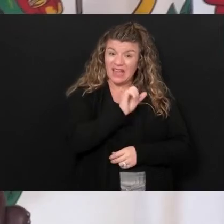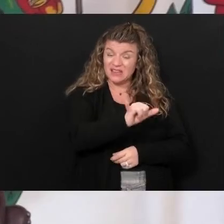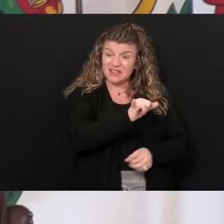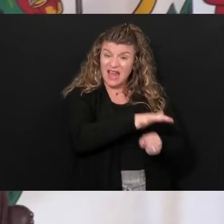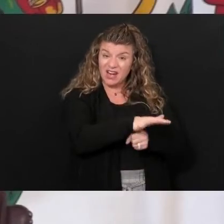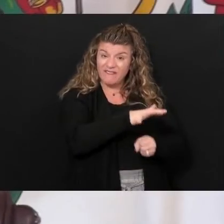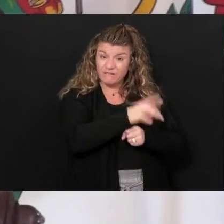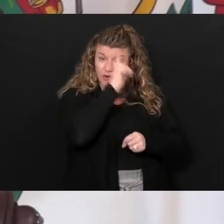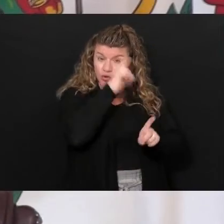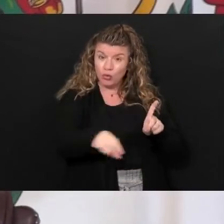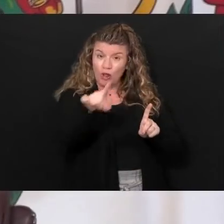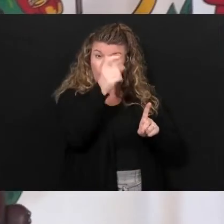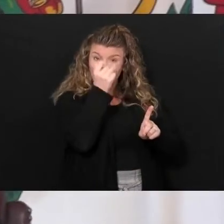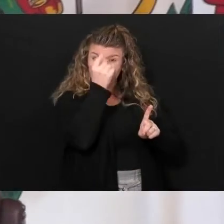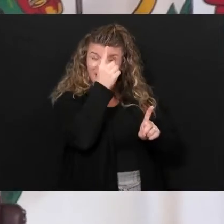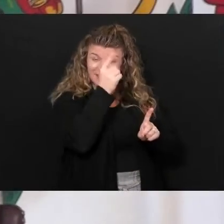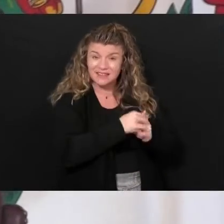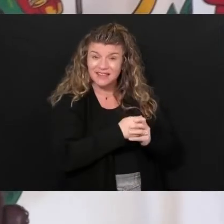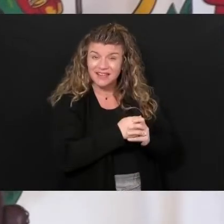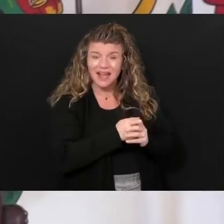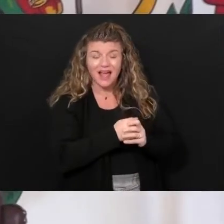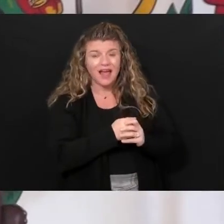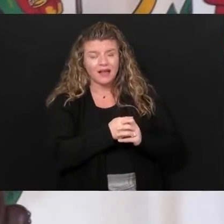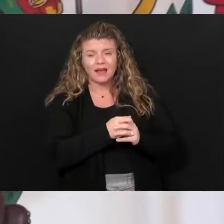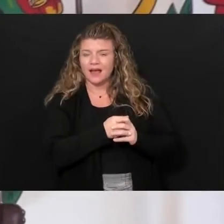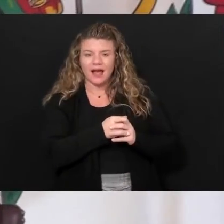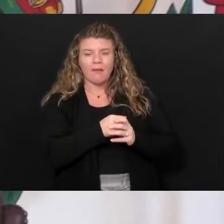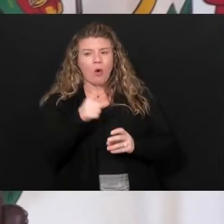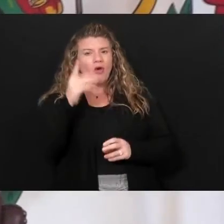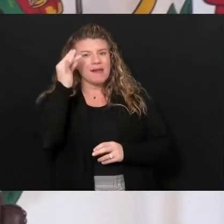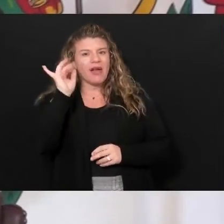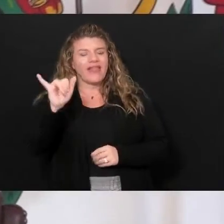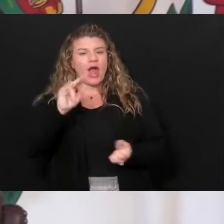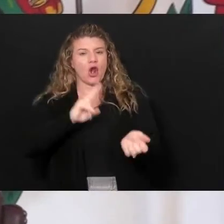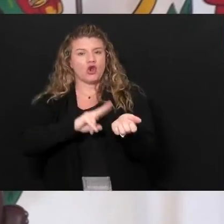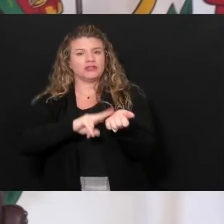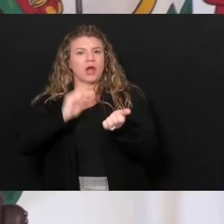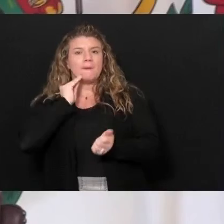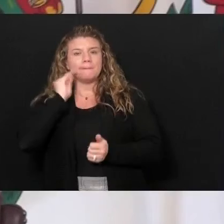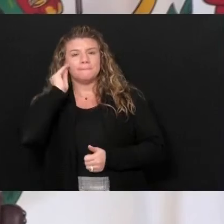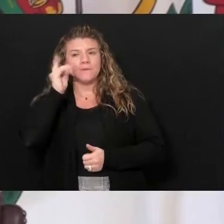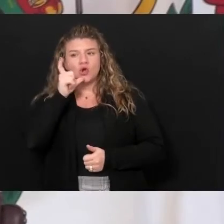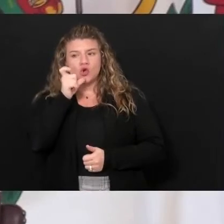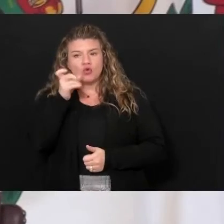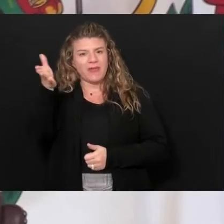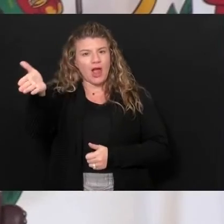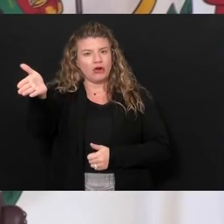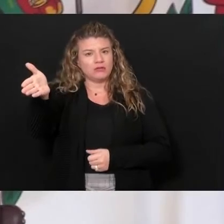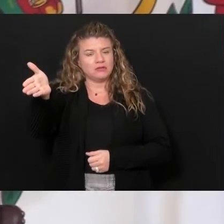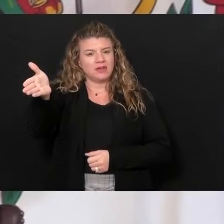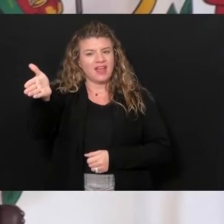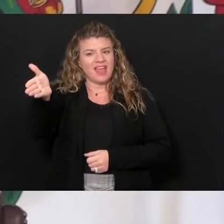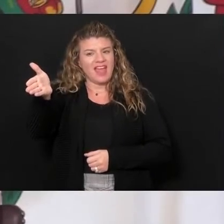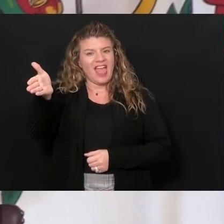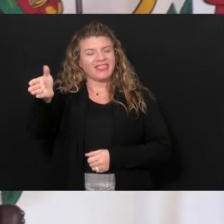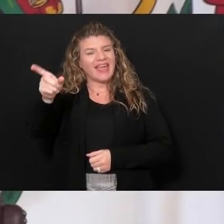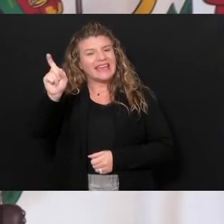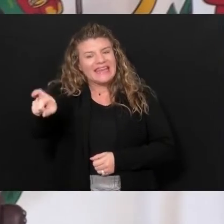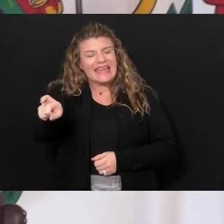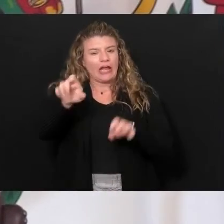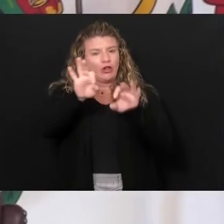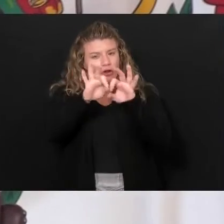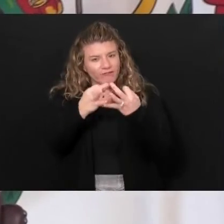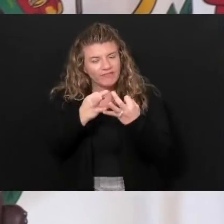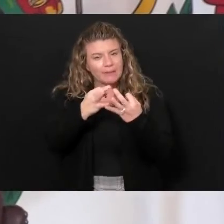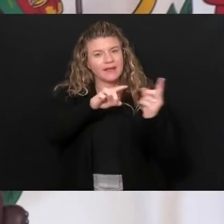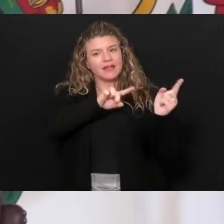would it be to have a loved one that's in a nursing home that so badly needs their family